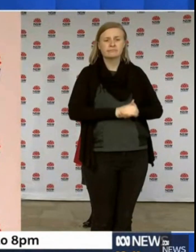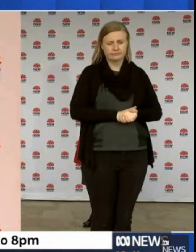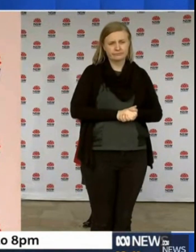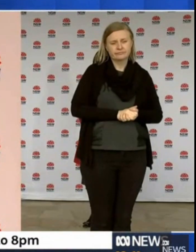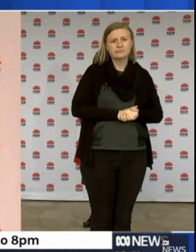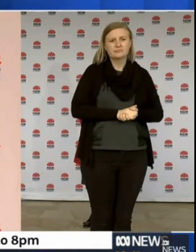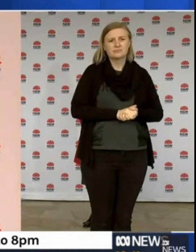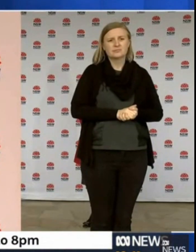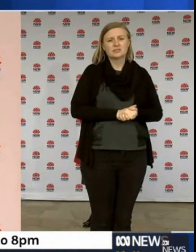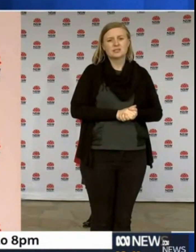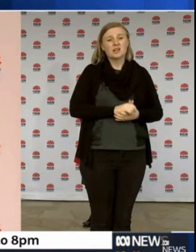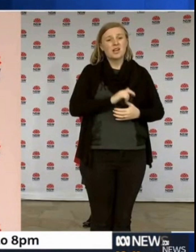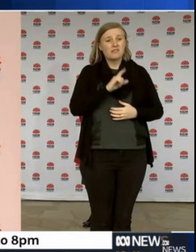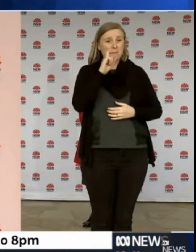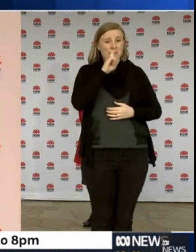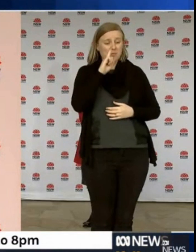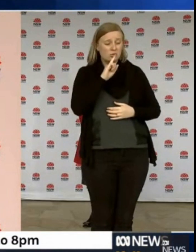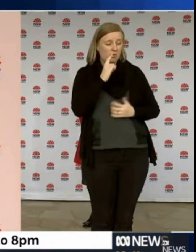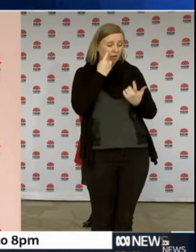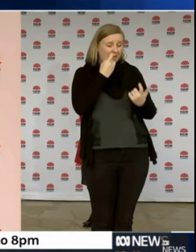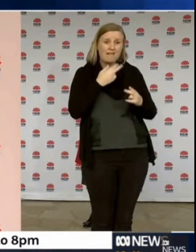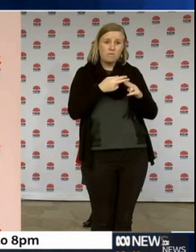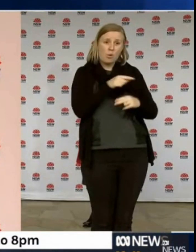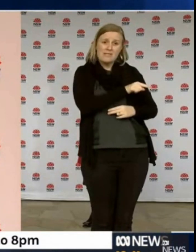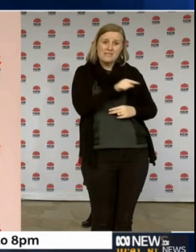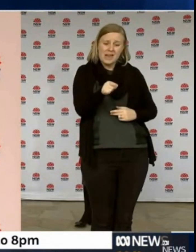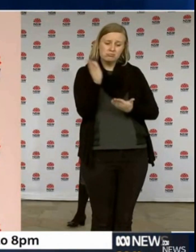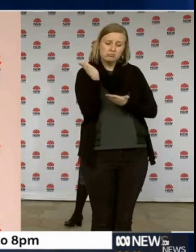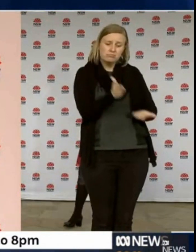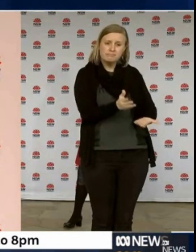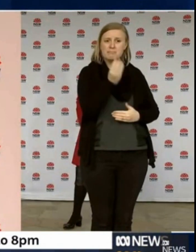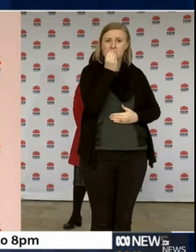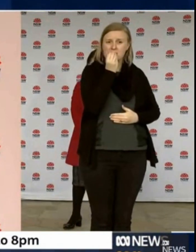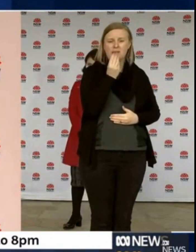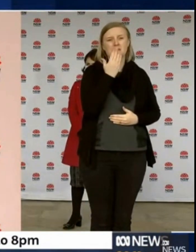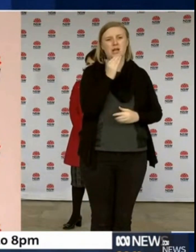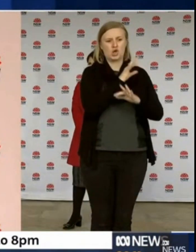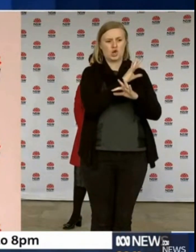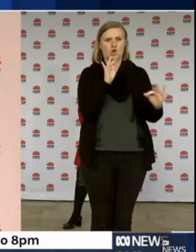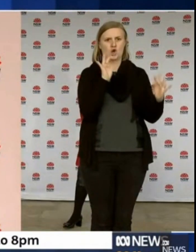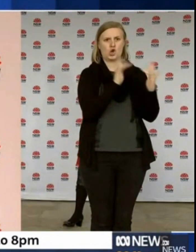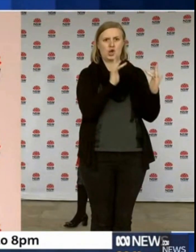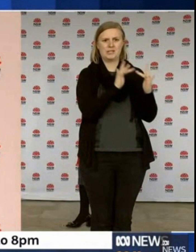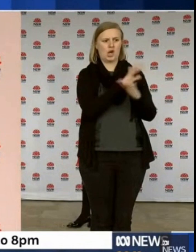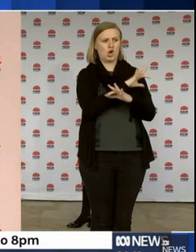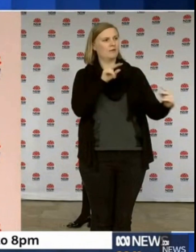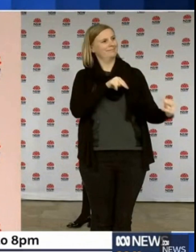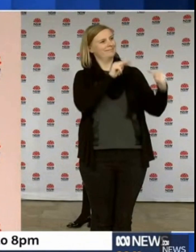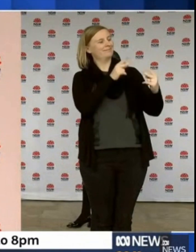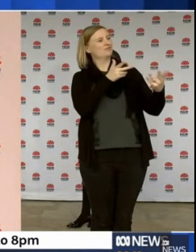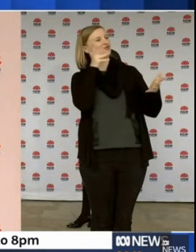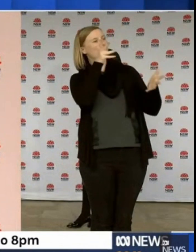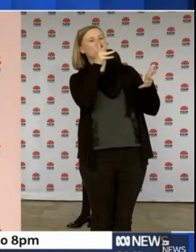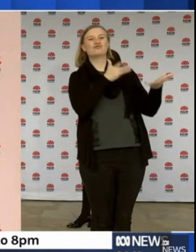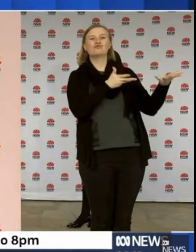instance, dropping off meals, if that could be done in a contactless way, but if you do need to support